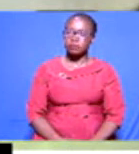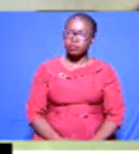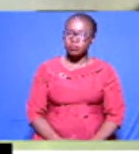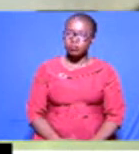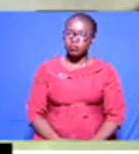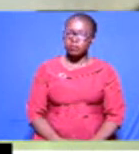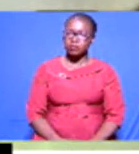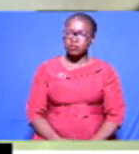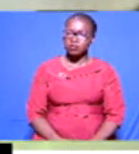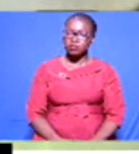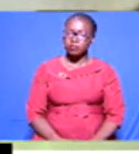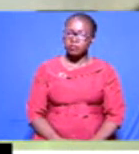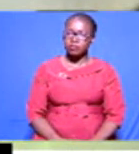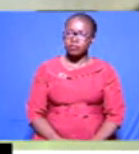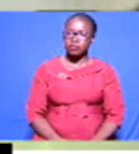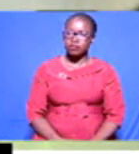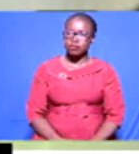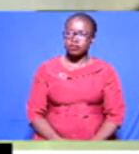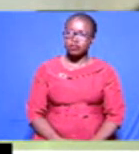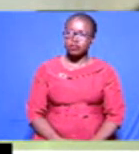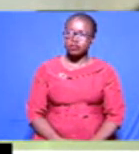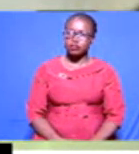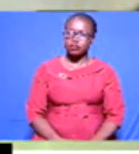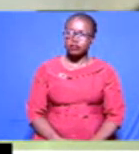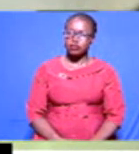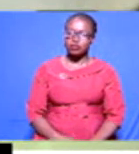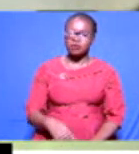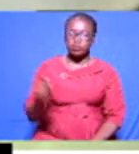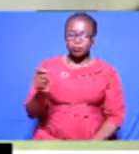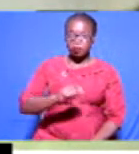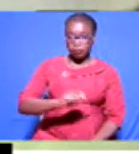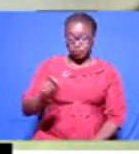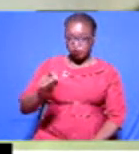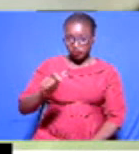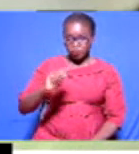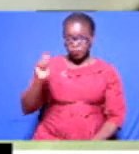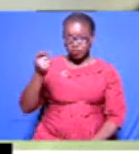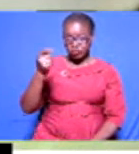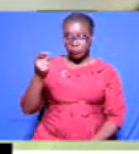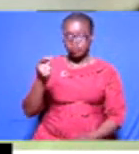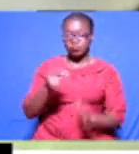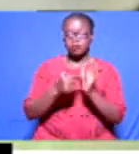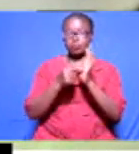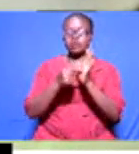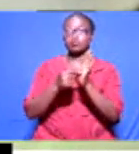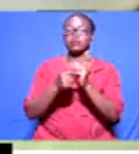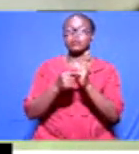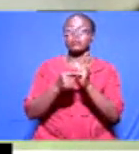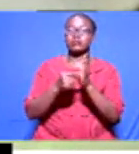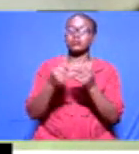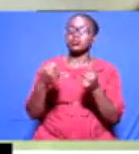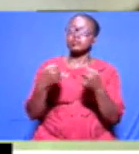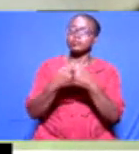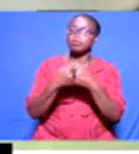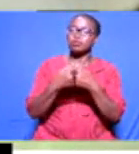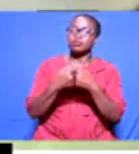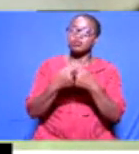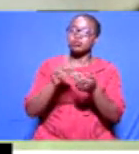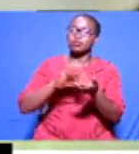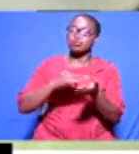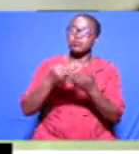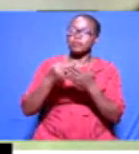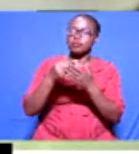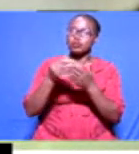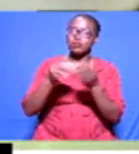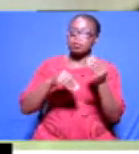Thank you, Buckley, for that report. Moving on, Tennis Kenya organized an exhibition match fundraiser for young tennis sensation Angela Okutoyi